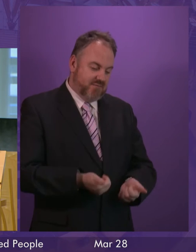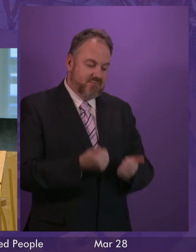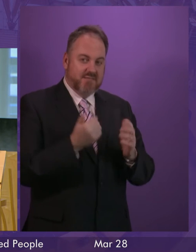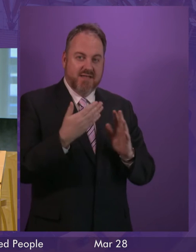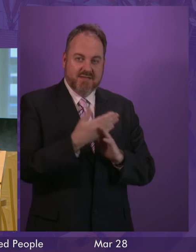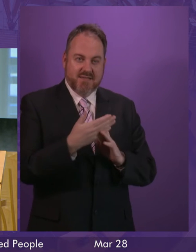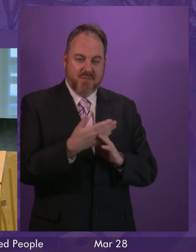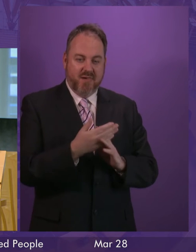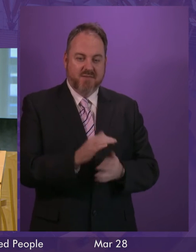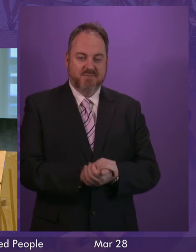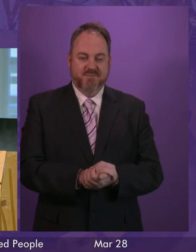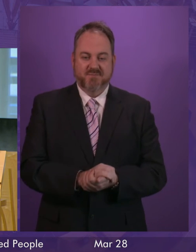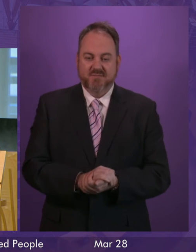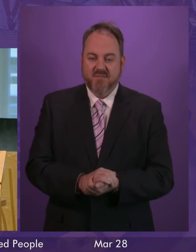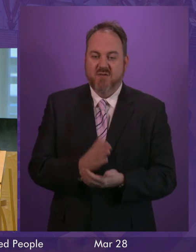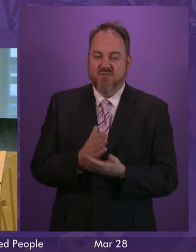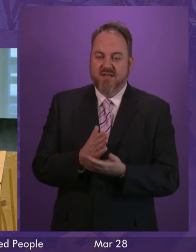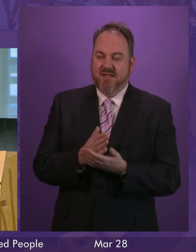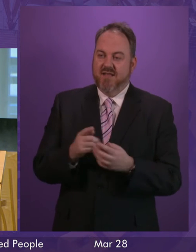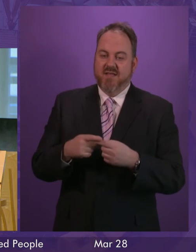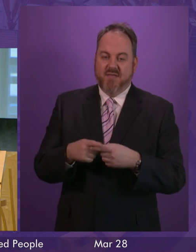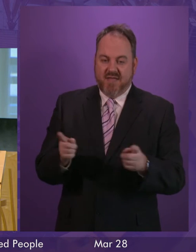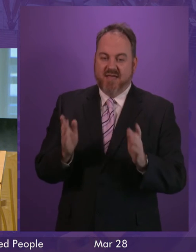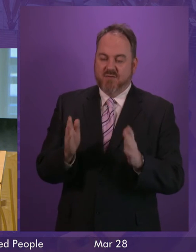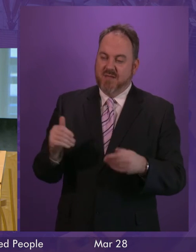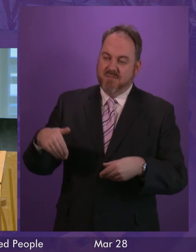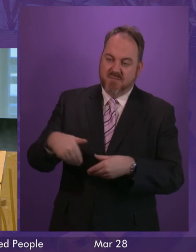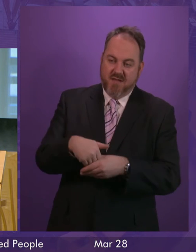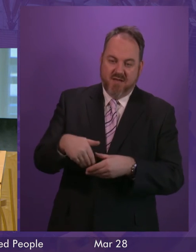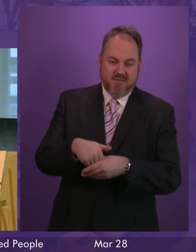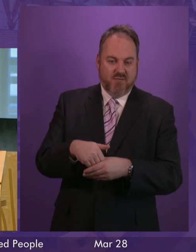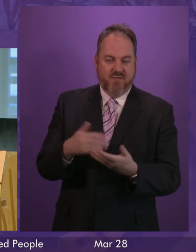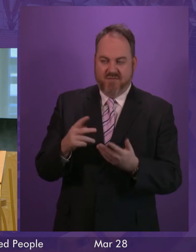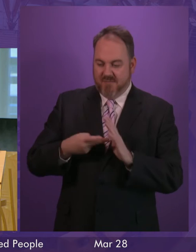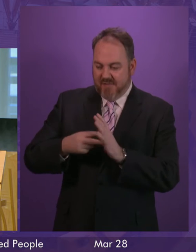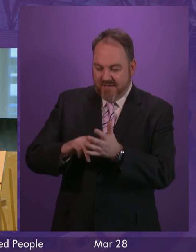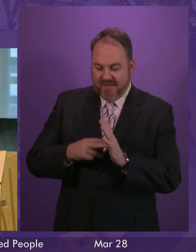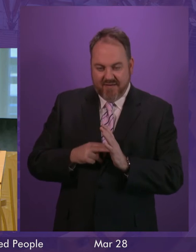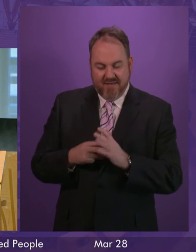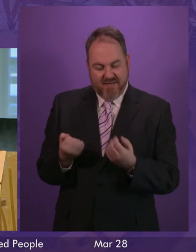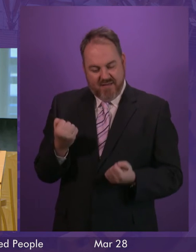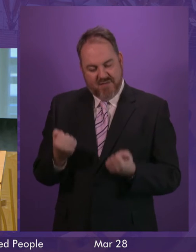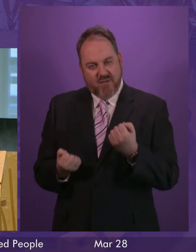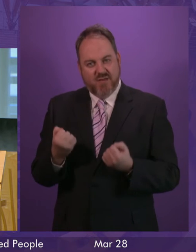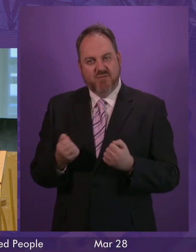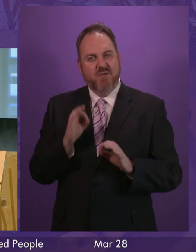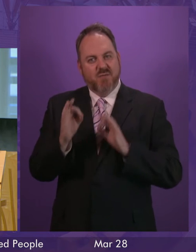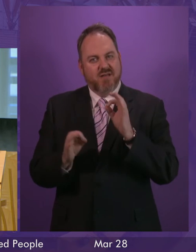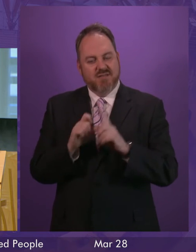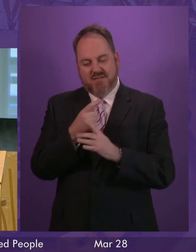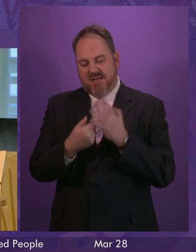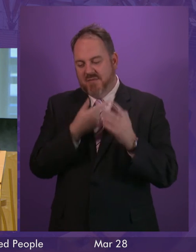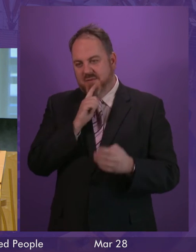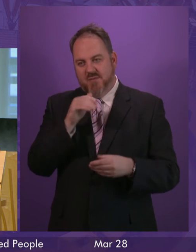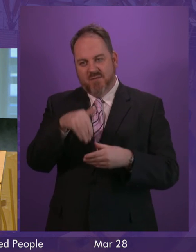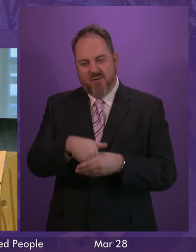organisations representing them are at the heart of the plans, delivery and evaluation. It is from the lived experience of disabled people we must draw effective solutions